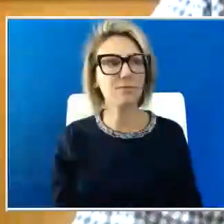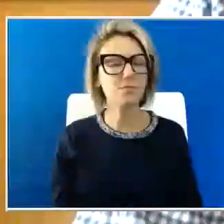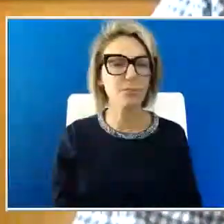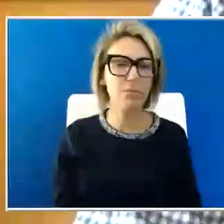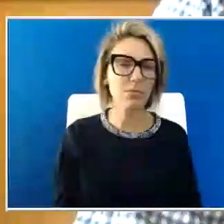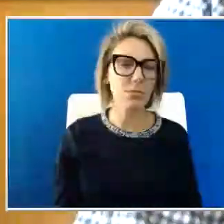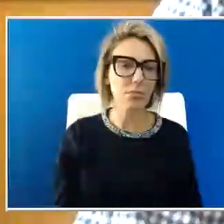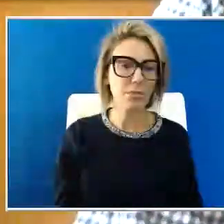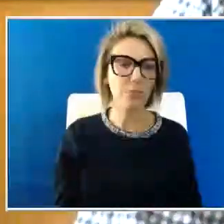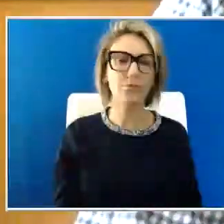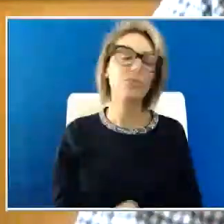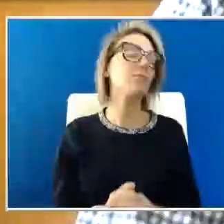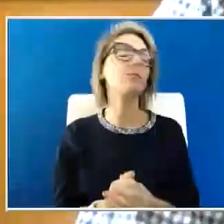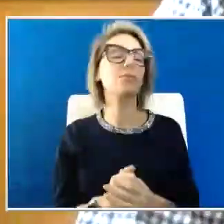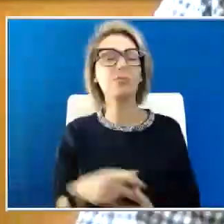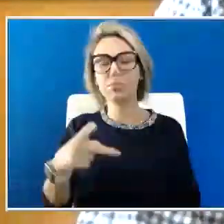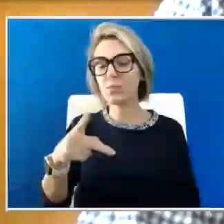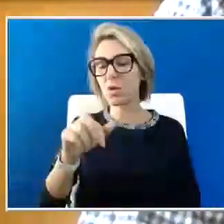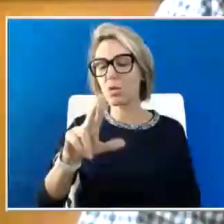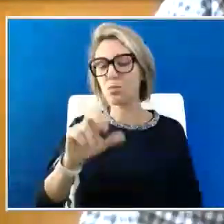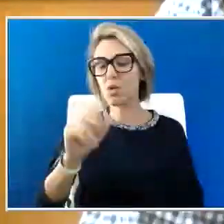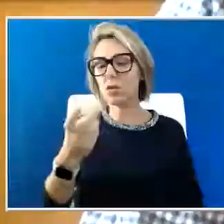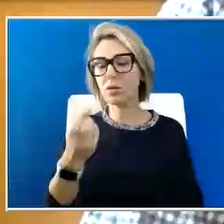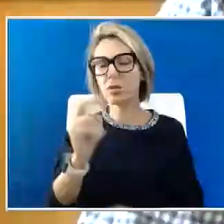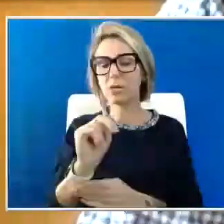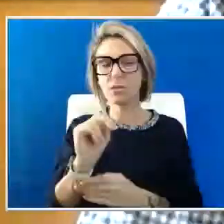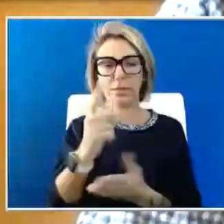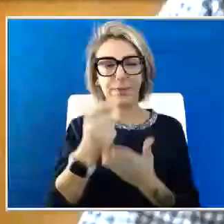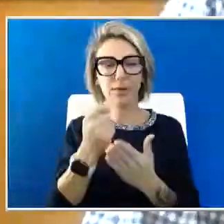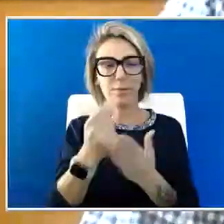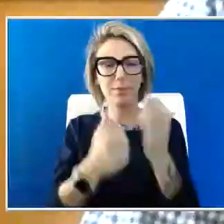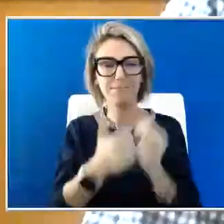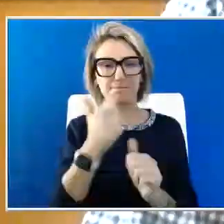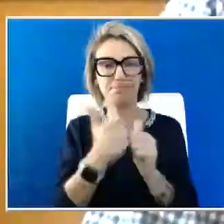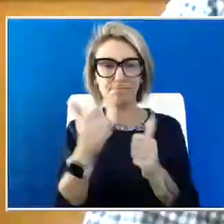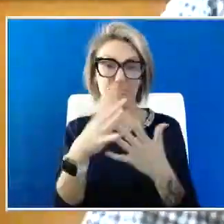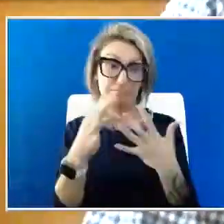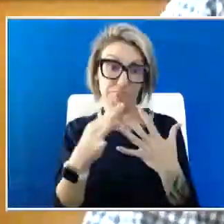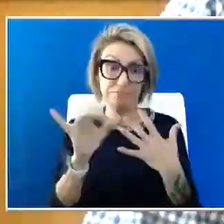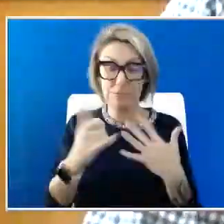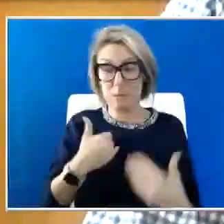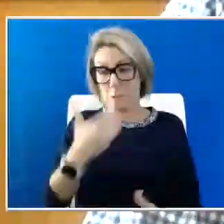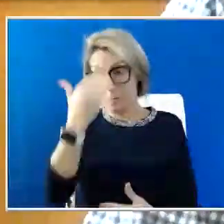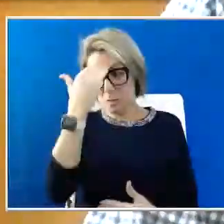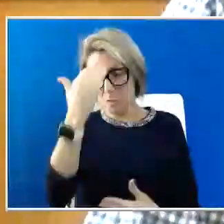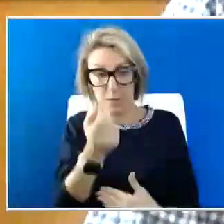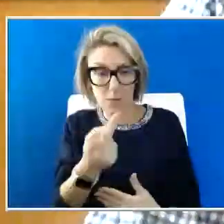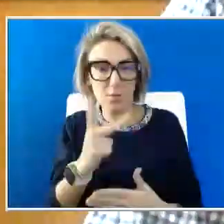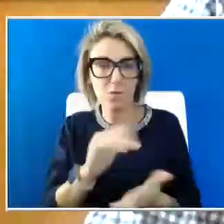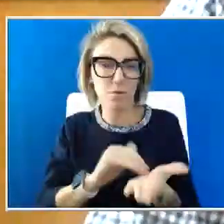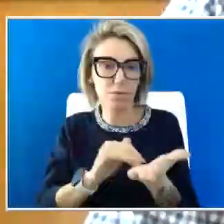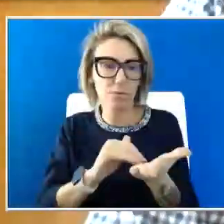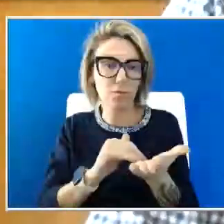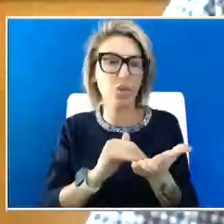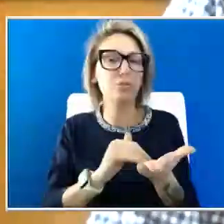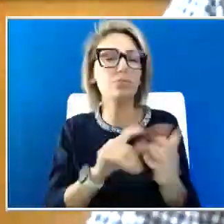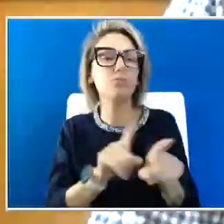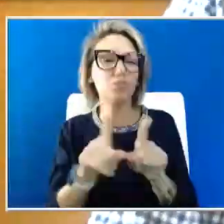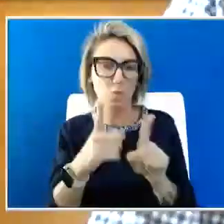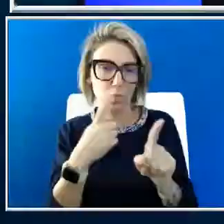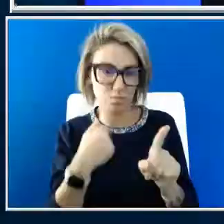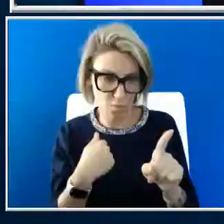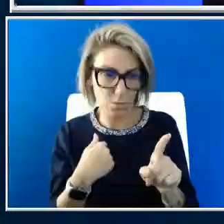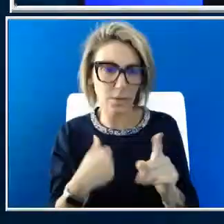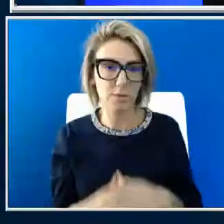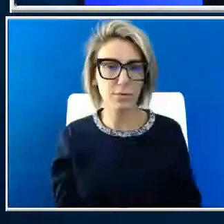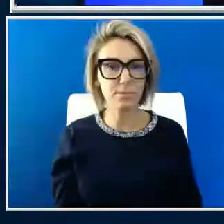basically the proton therapy was the best type of therapy that I knew, and then I had a couple doctors also tell me that. Well,